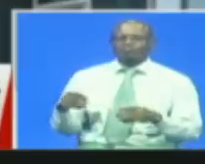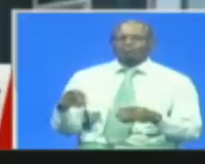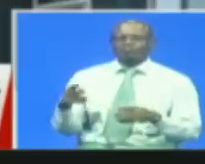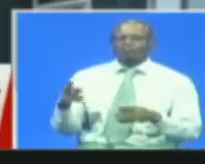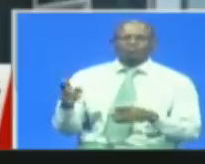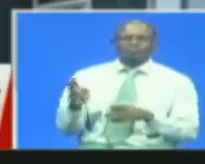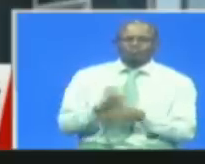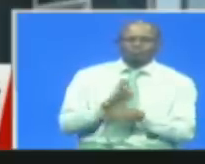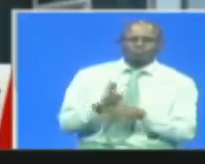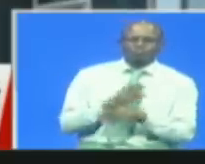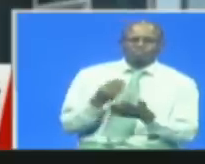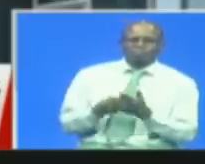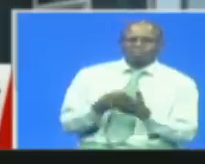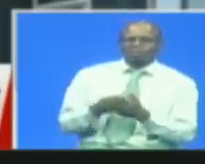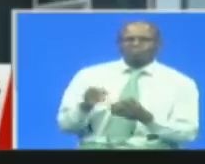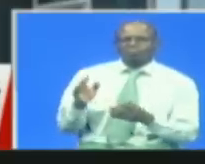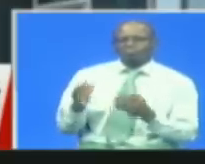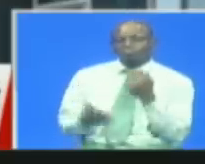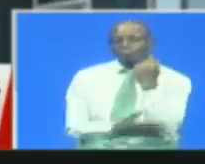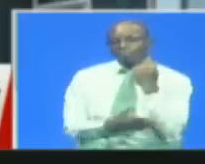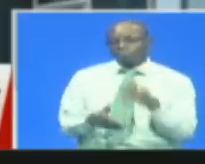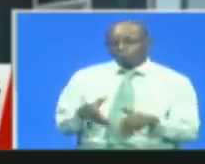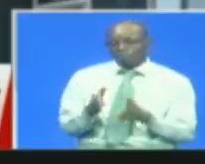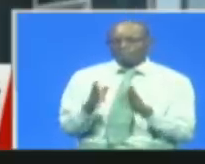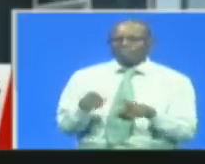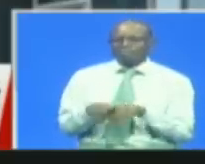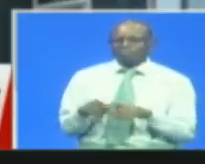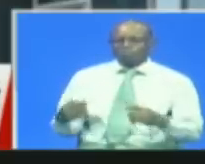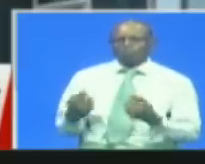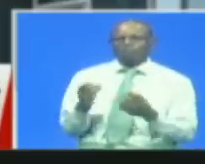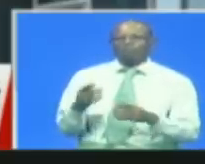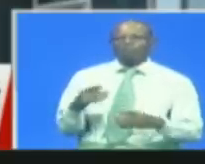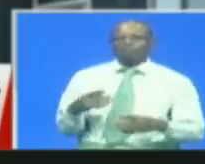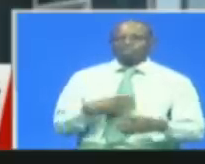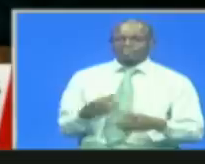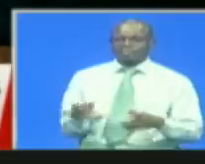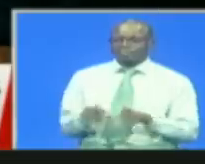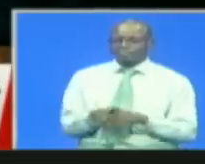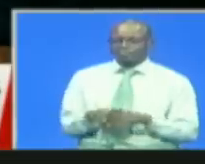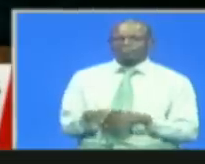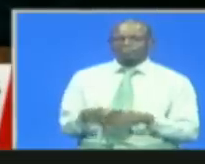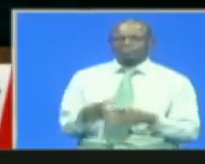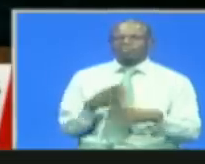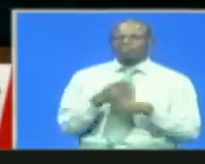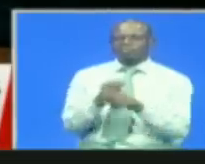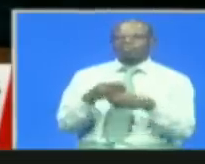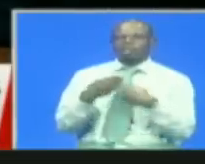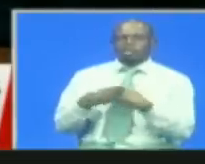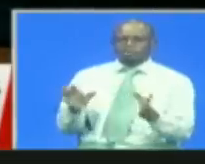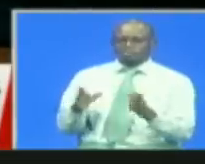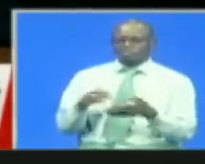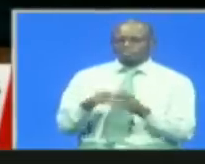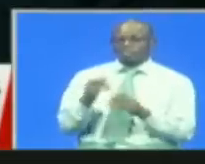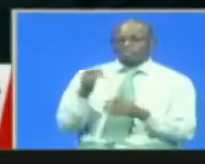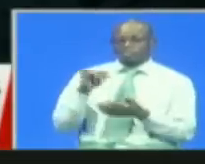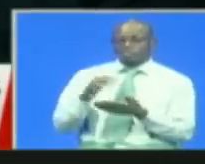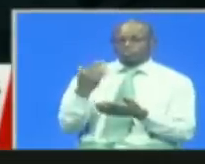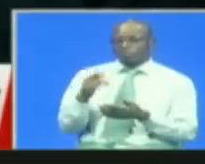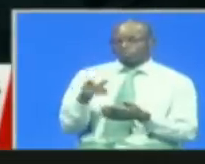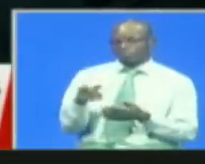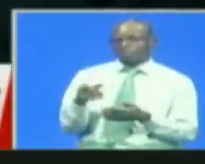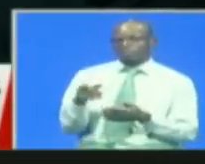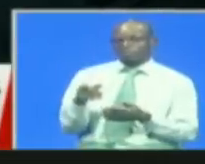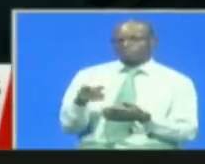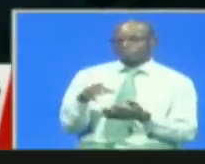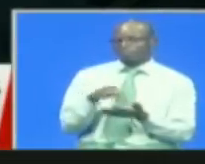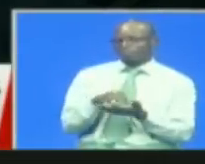office, deception, conflict of interest, bid rigging and breach of trust. This is why the fate of those arrested and even those